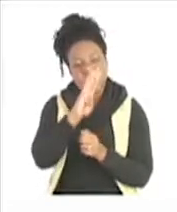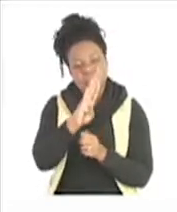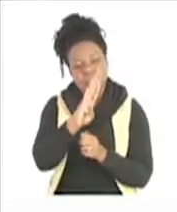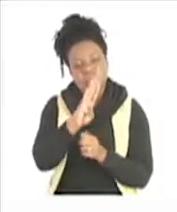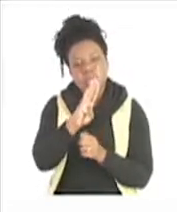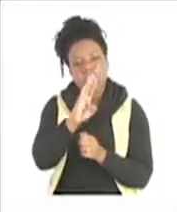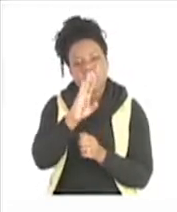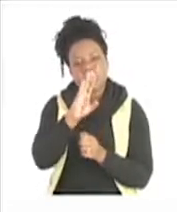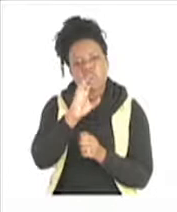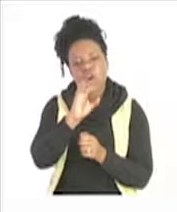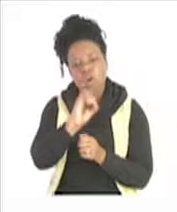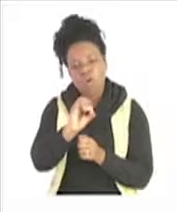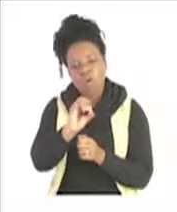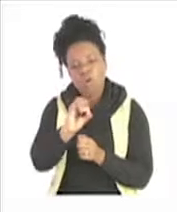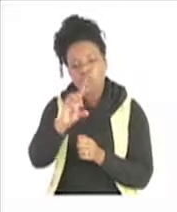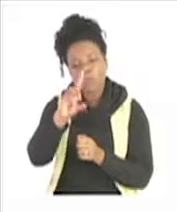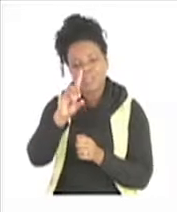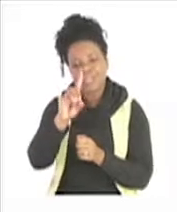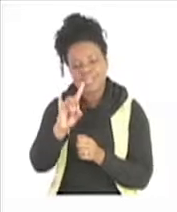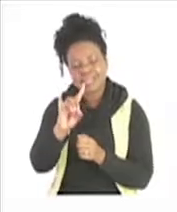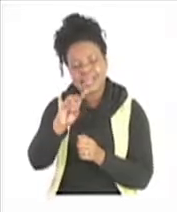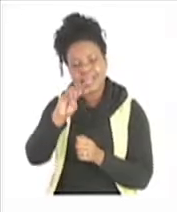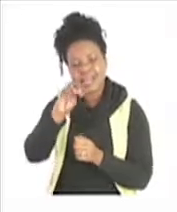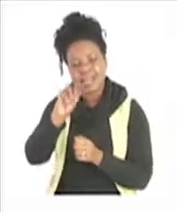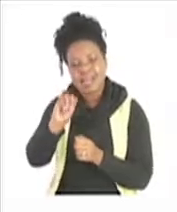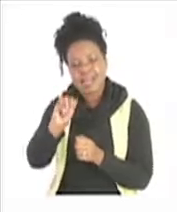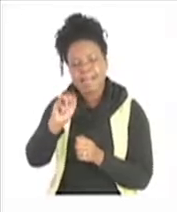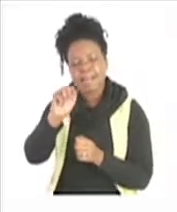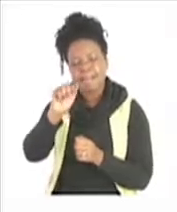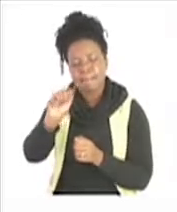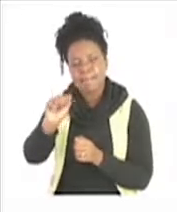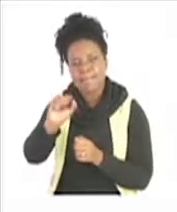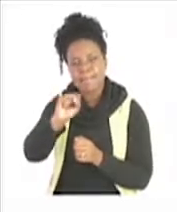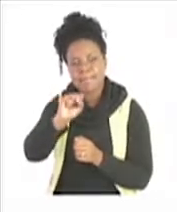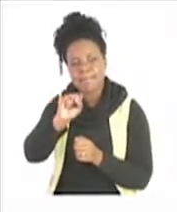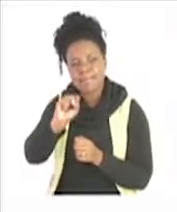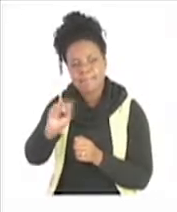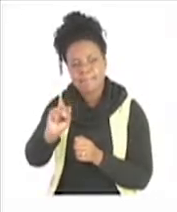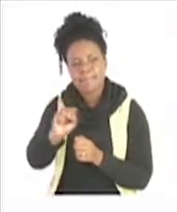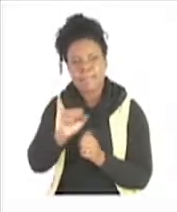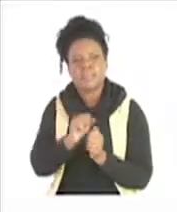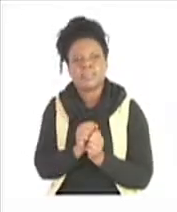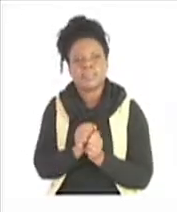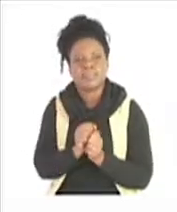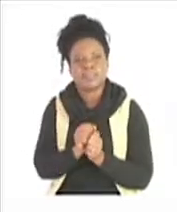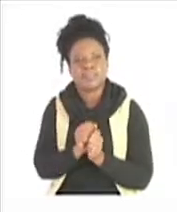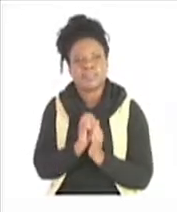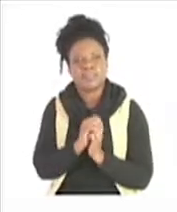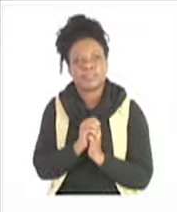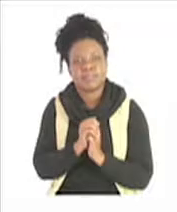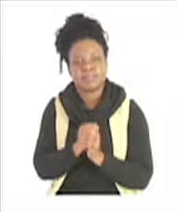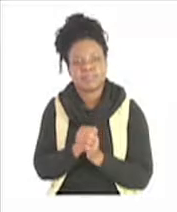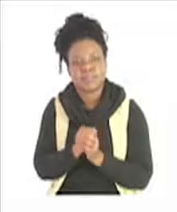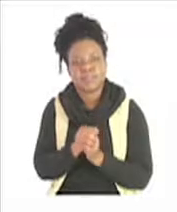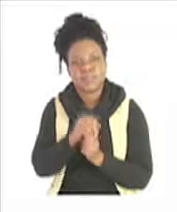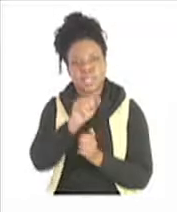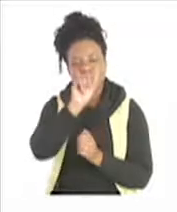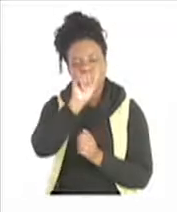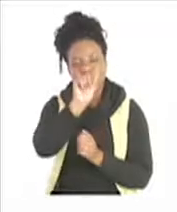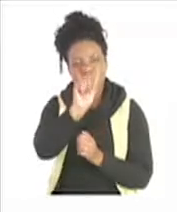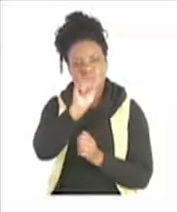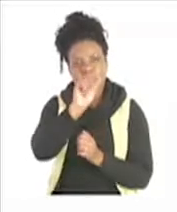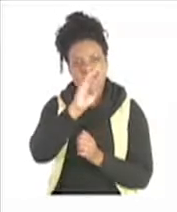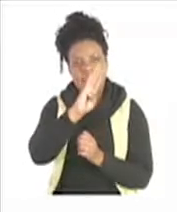in brackets, 17 plus 33 times 2